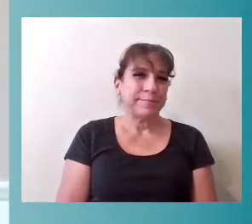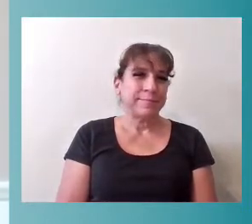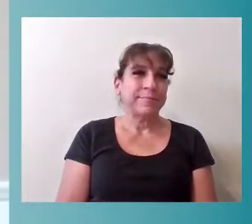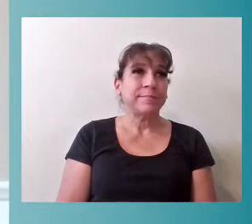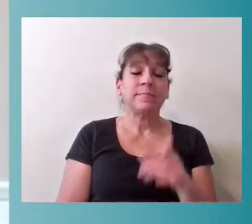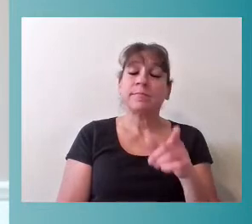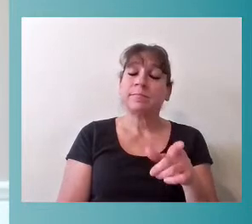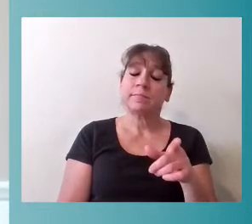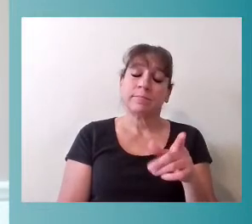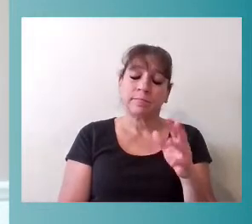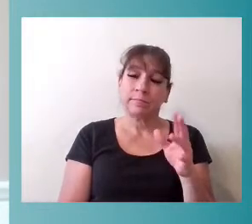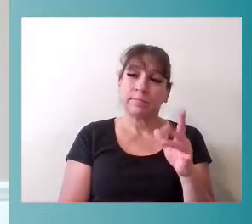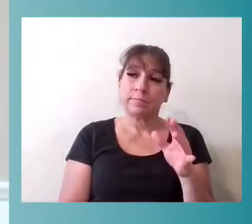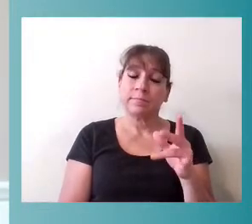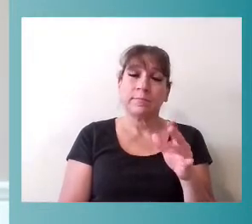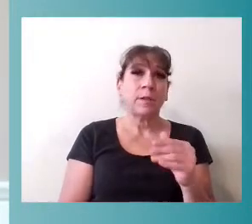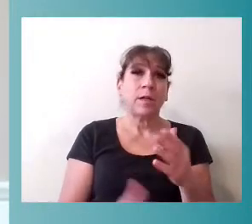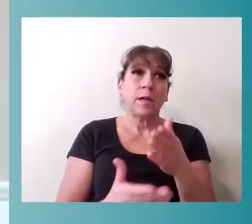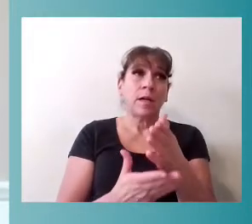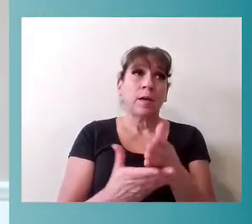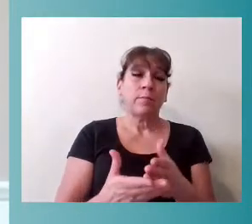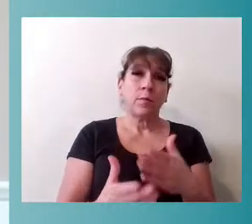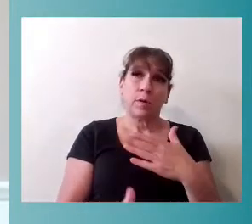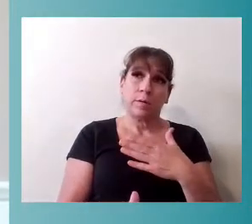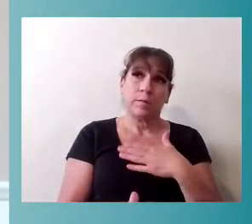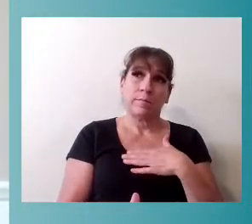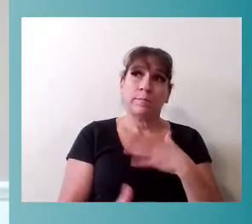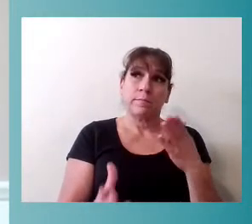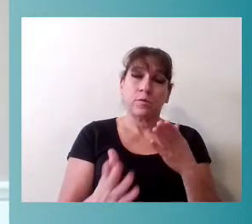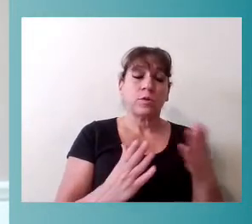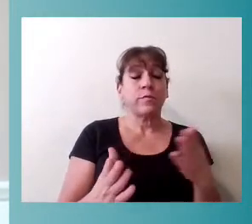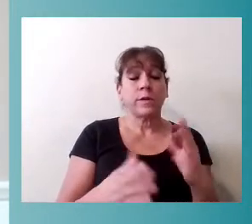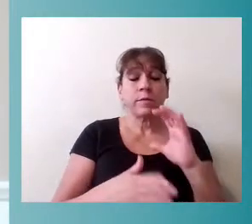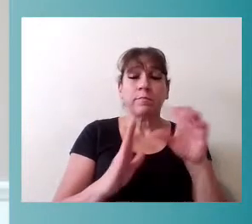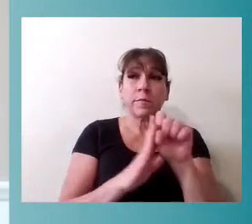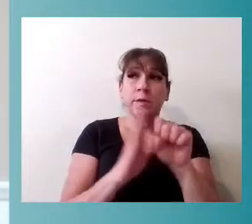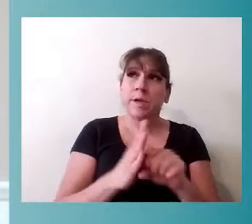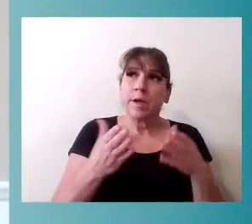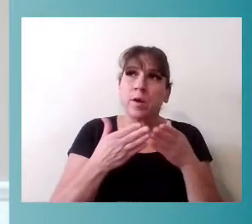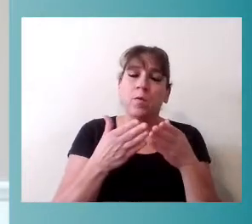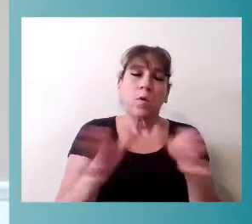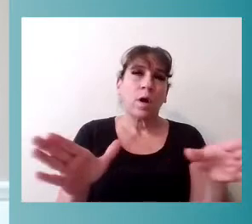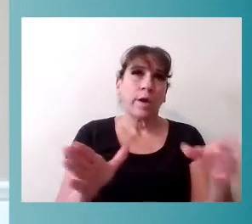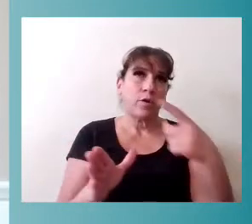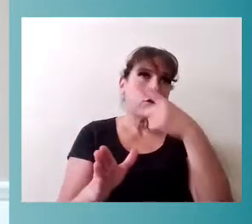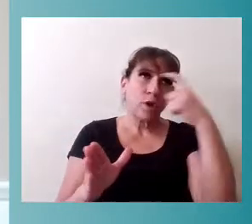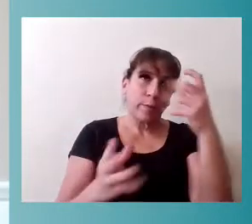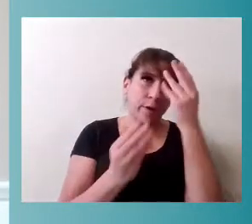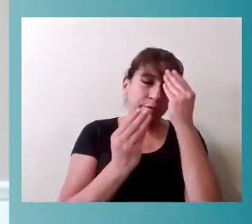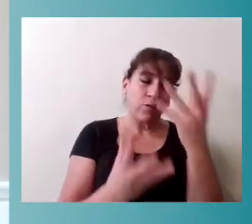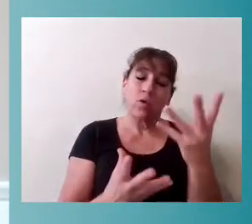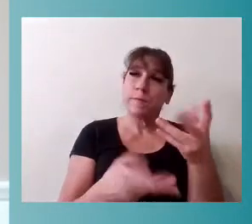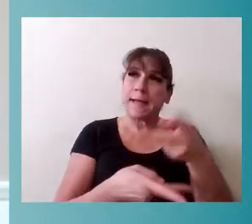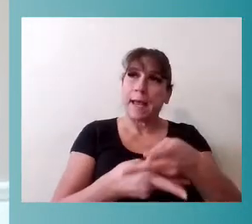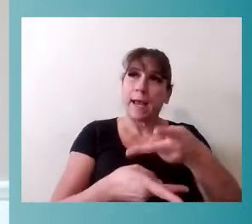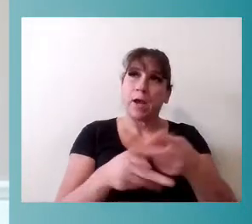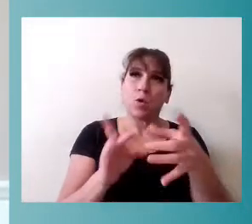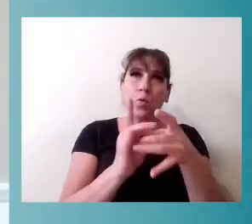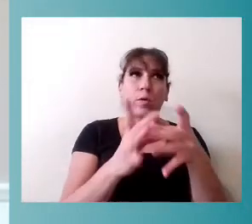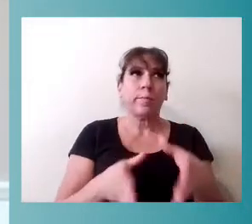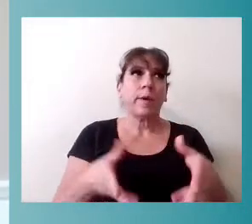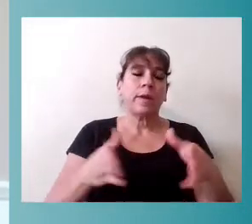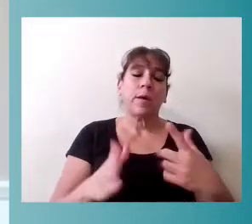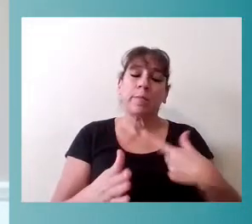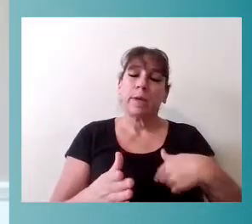So as a part of my role, I serve as the statewide trauma-informed care coordinator, which allows me the opportunity to work with